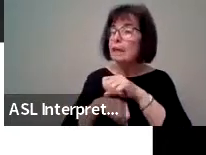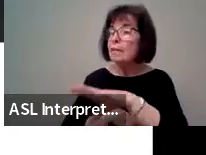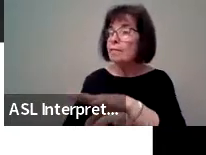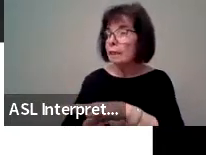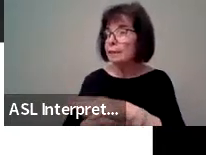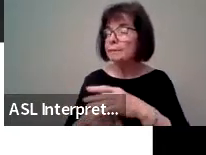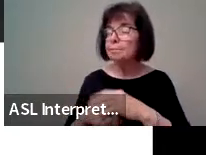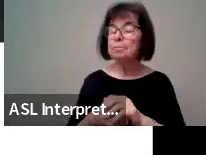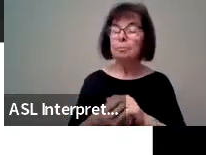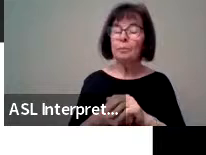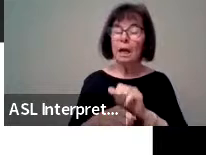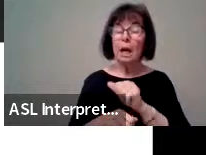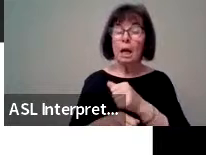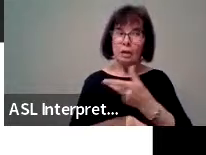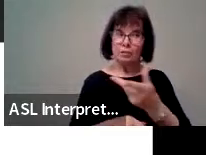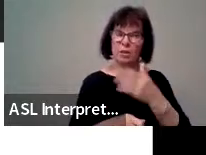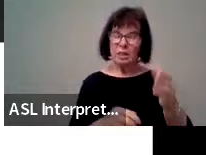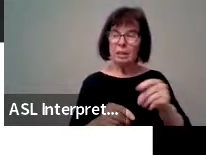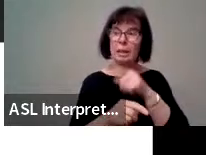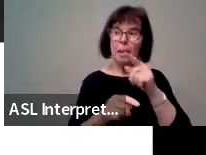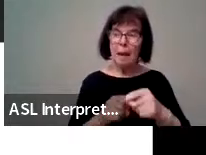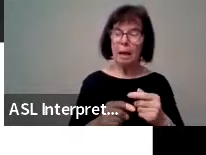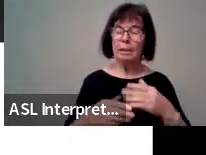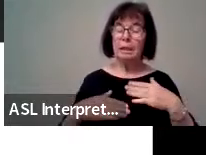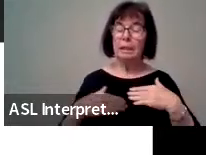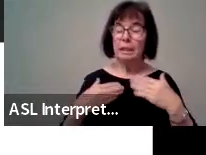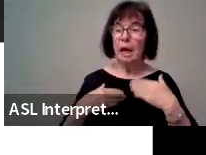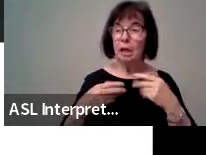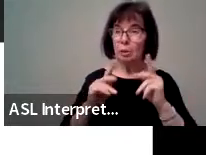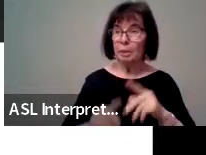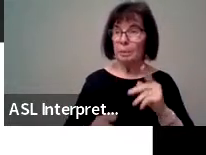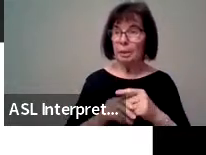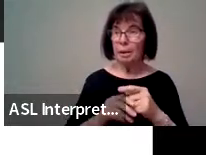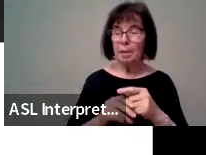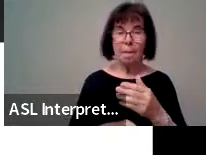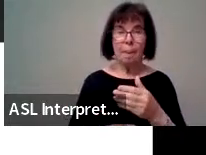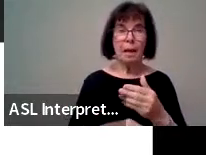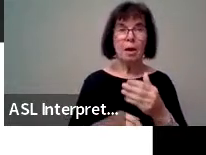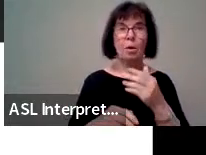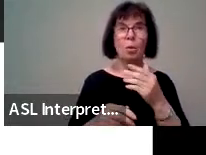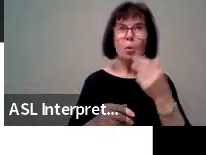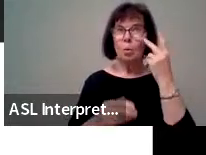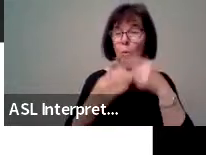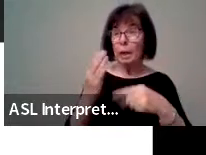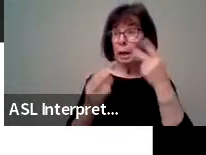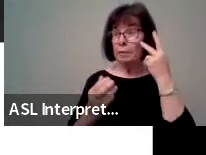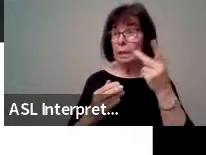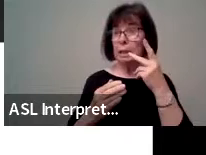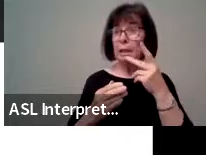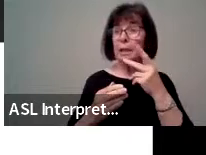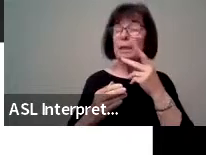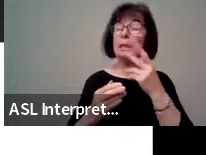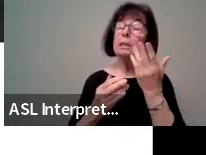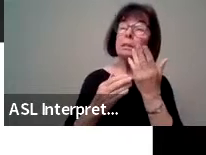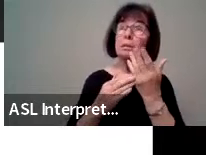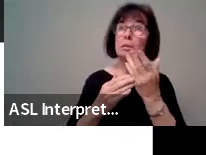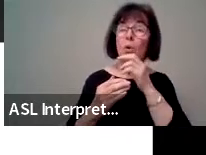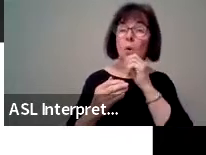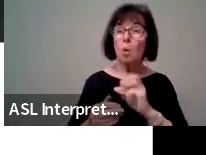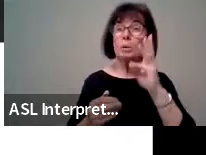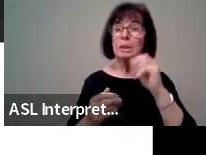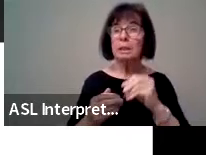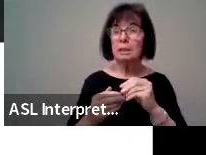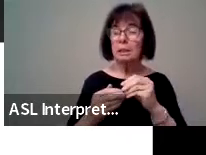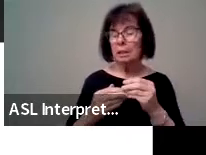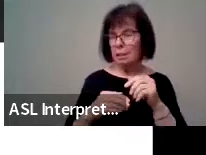about younger people. So that the data, actually, the best data I've seen is for people 60 and up. In the US, they made it 50 and up. They